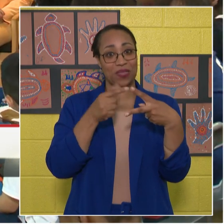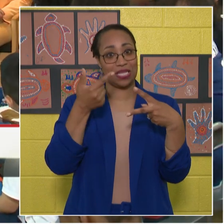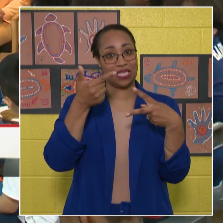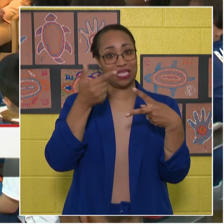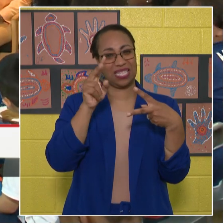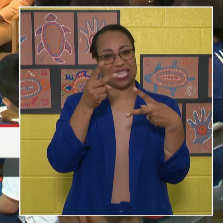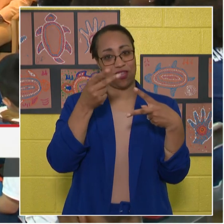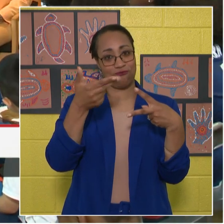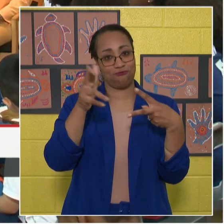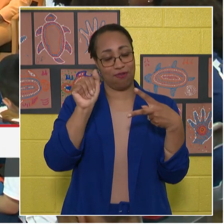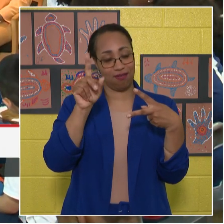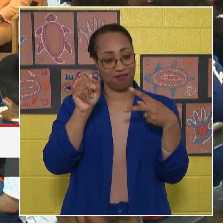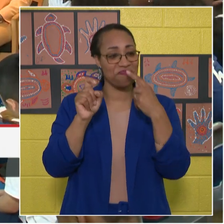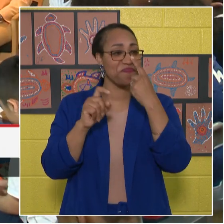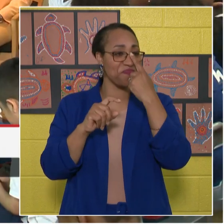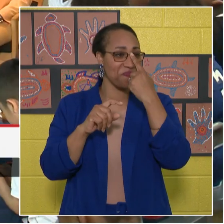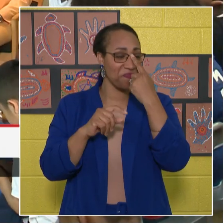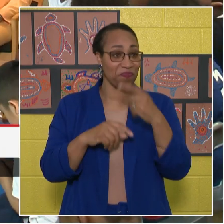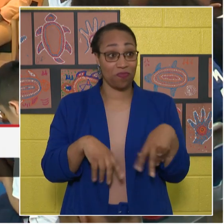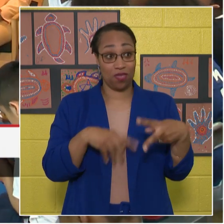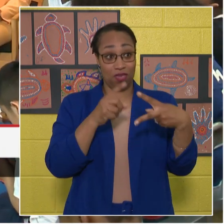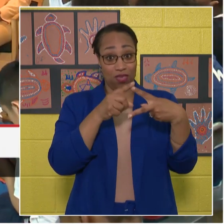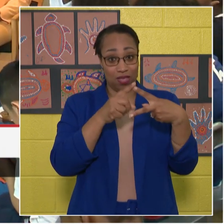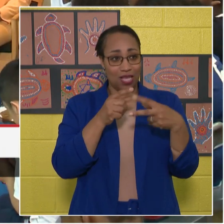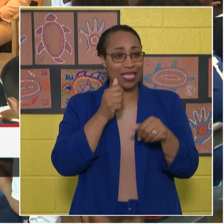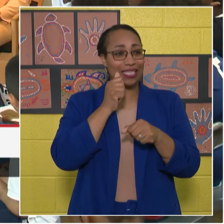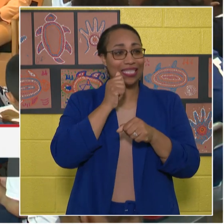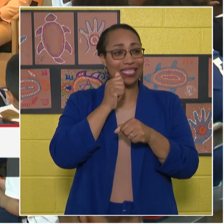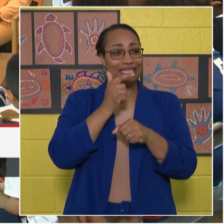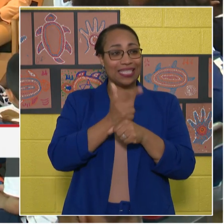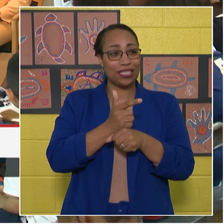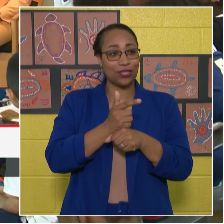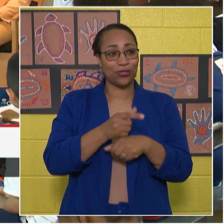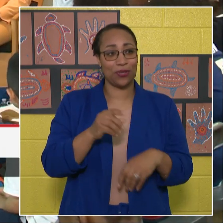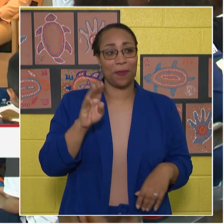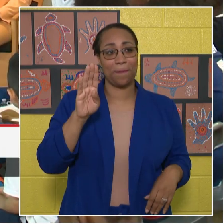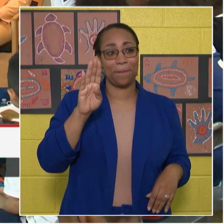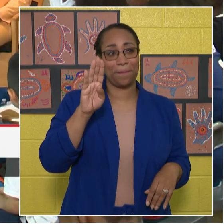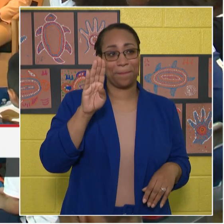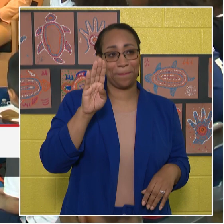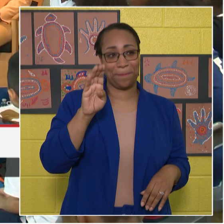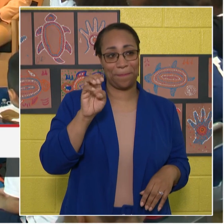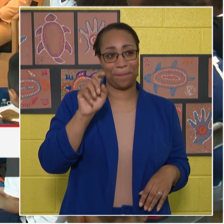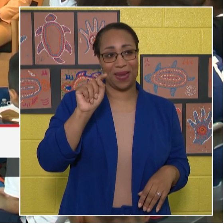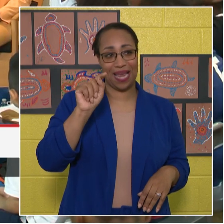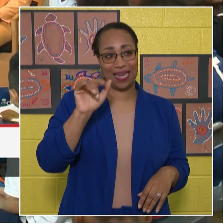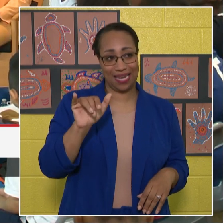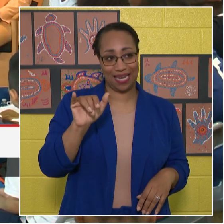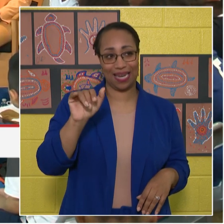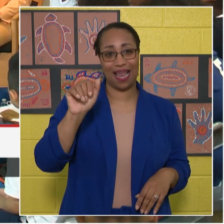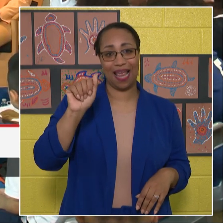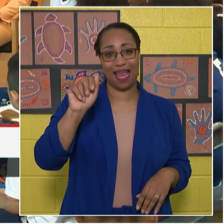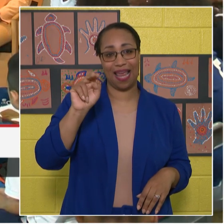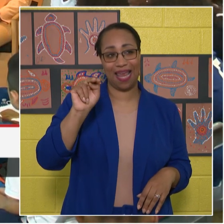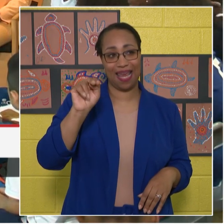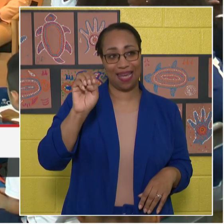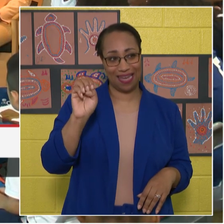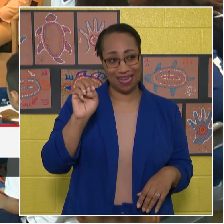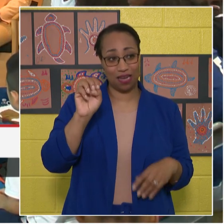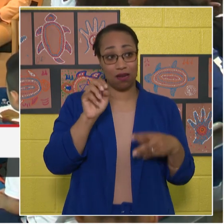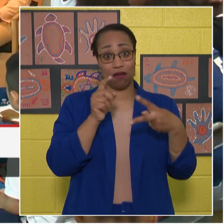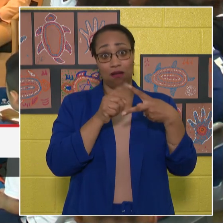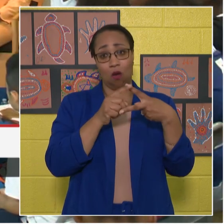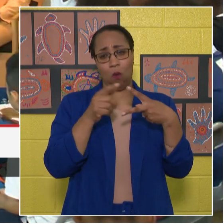was Sister Betty Ann McGreevy. And she just, everyone loved her.